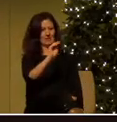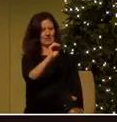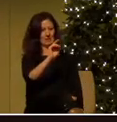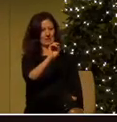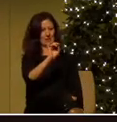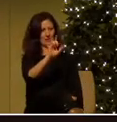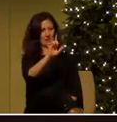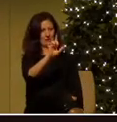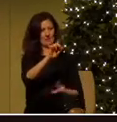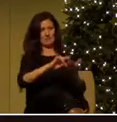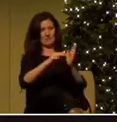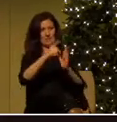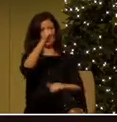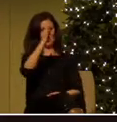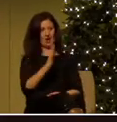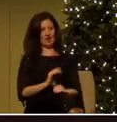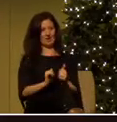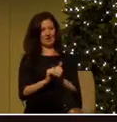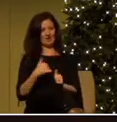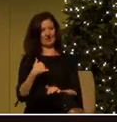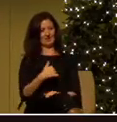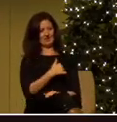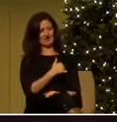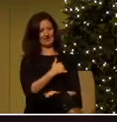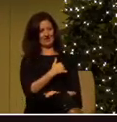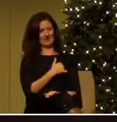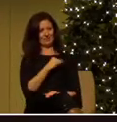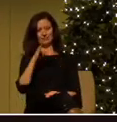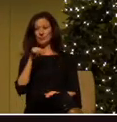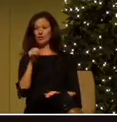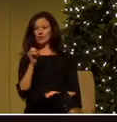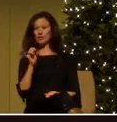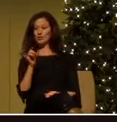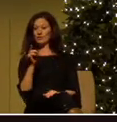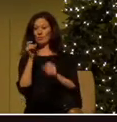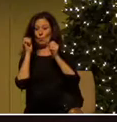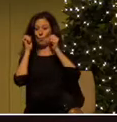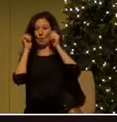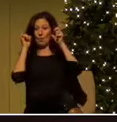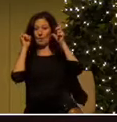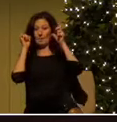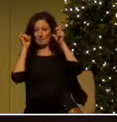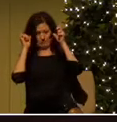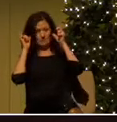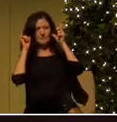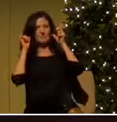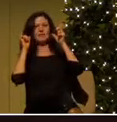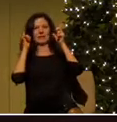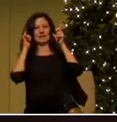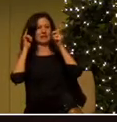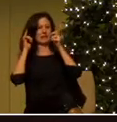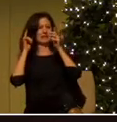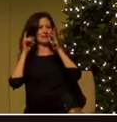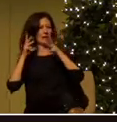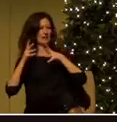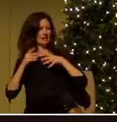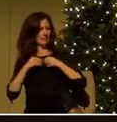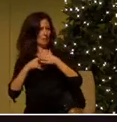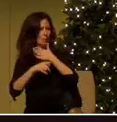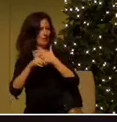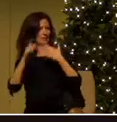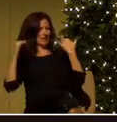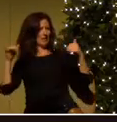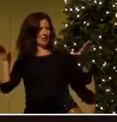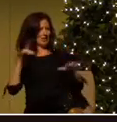us. When Joseph woke up, he did what the angel of the Lord had commanded him, and he took Mary home as